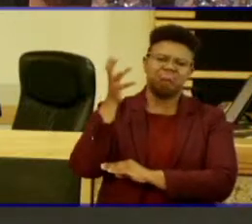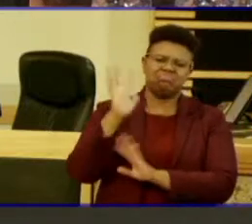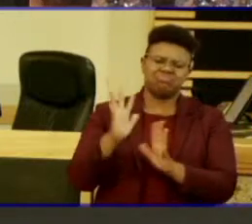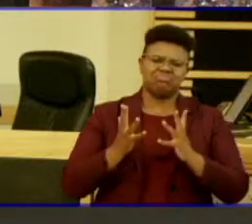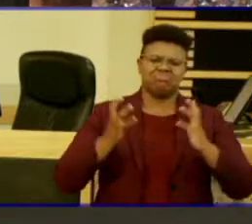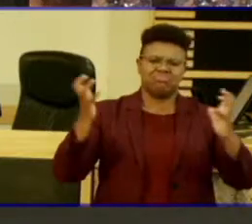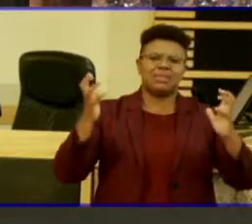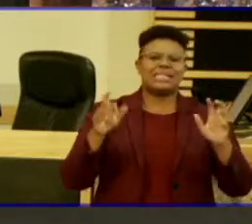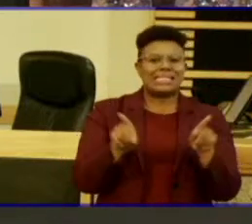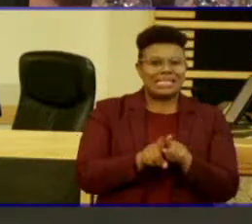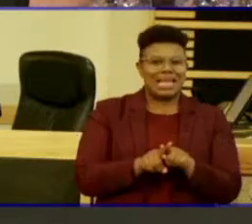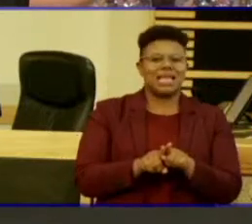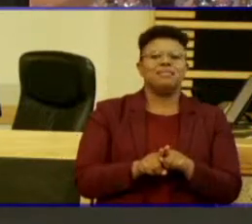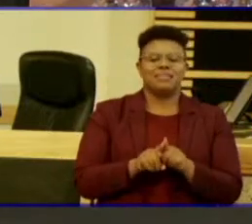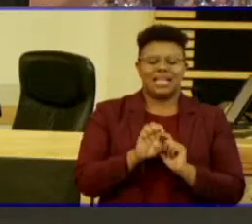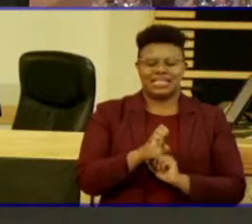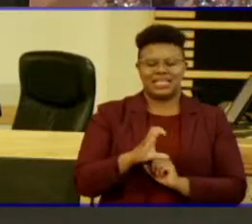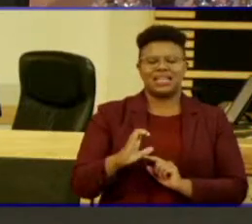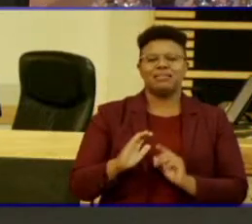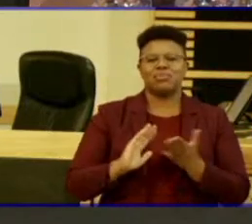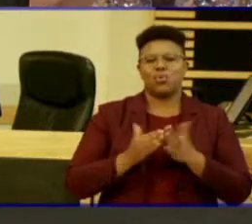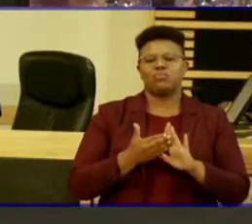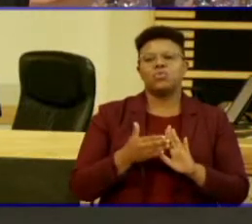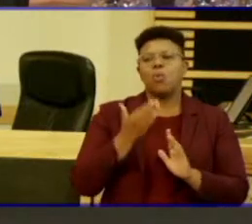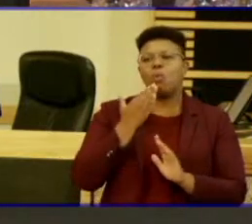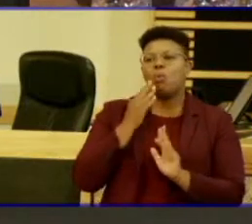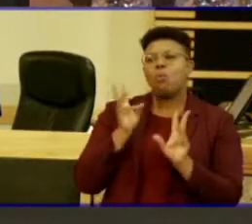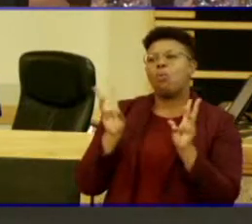well as the community of the Eastern Cape? Thank you.